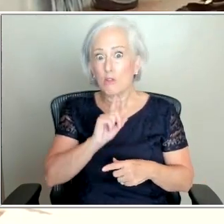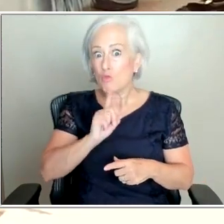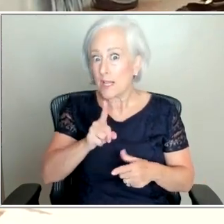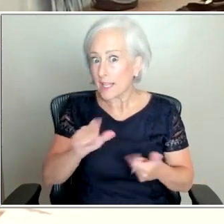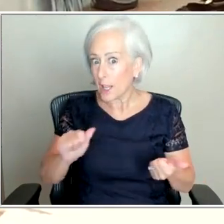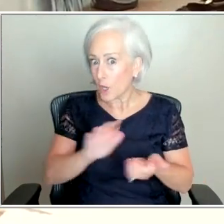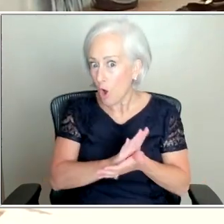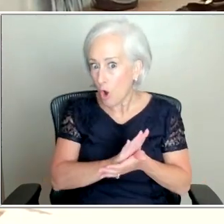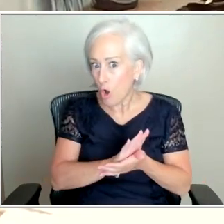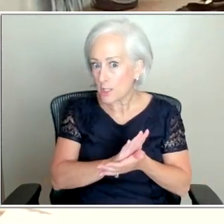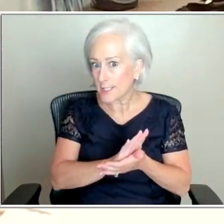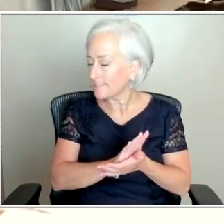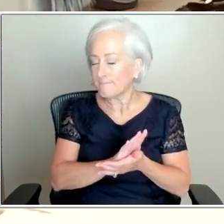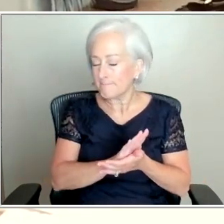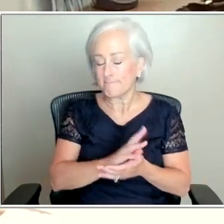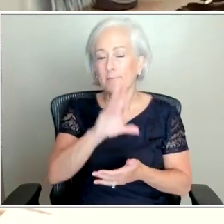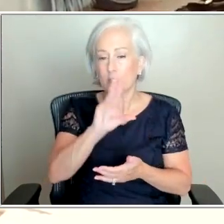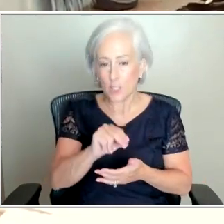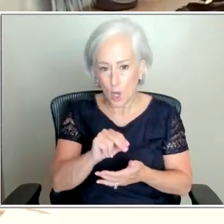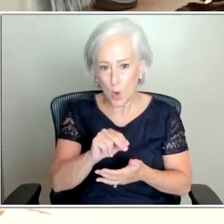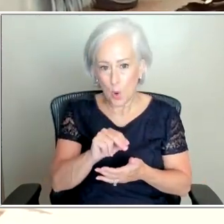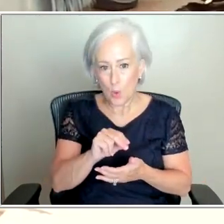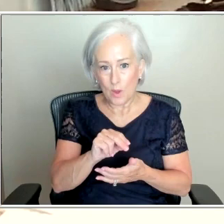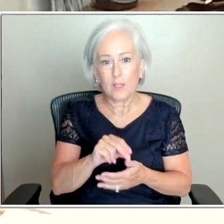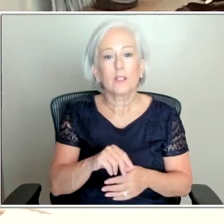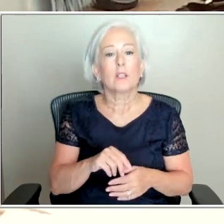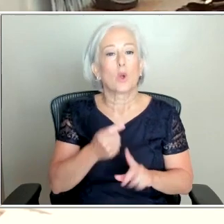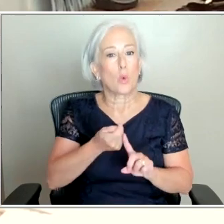but these new drugs do slow down the disease. So